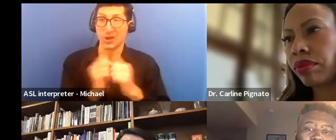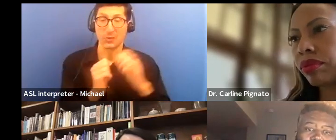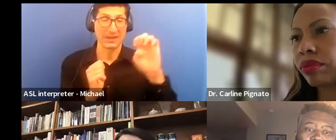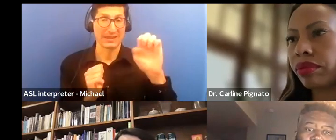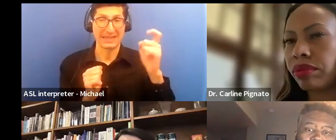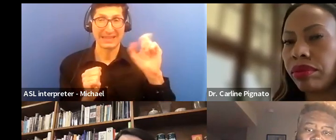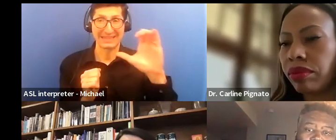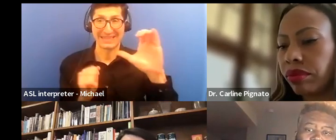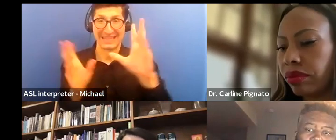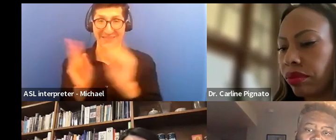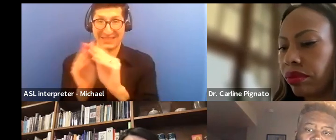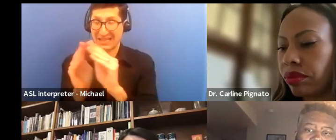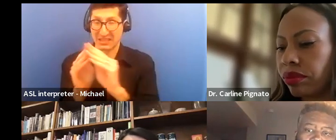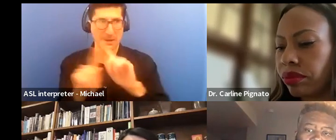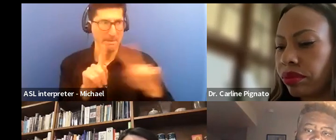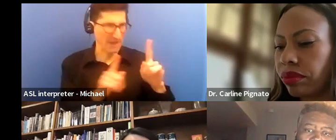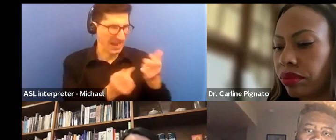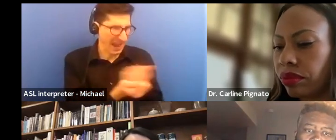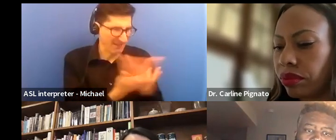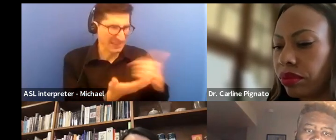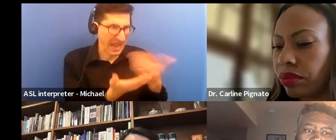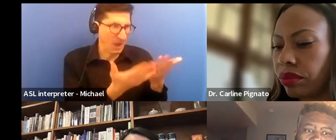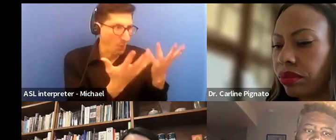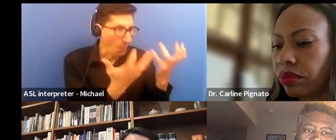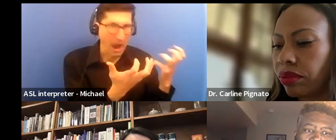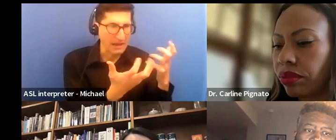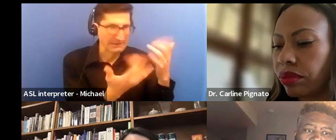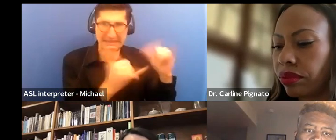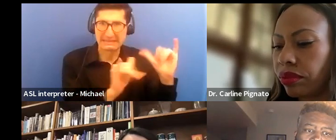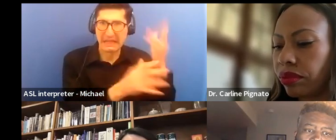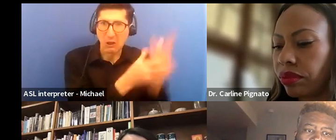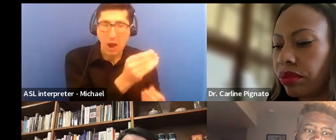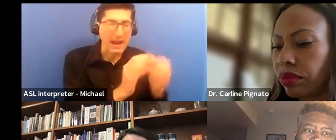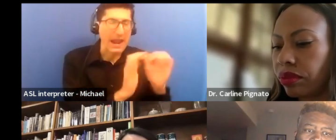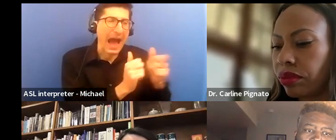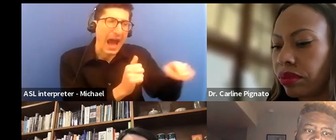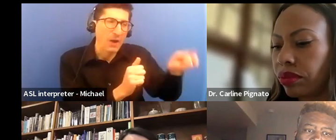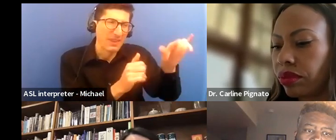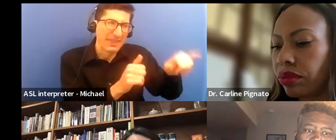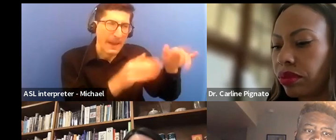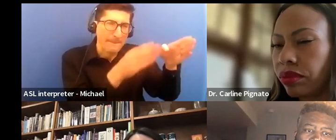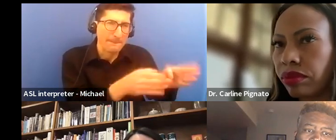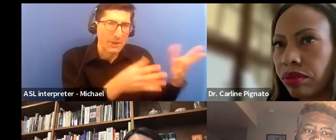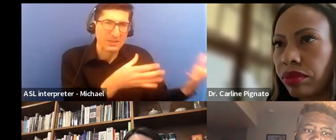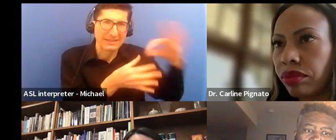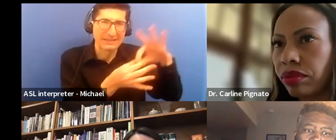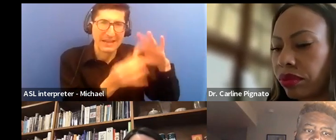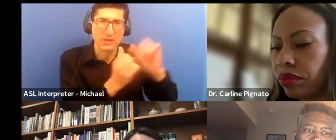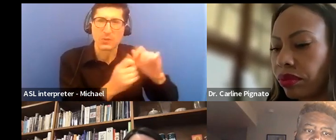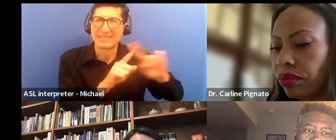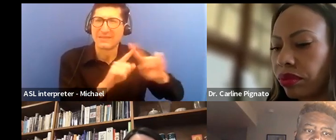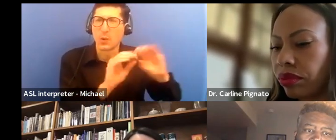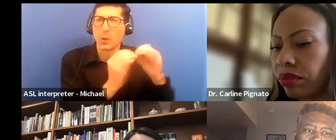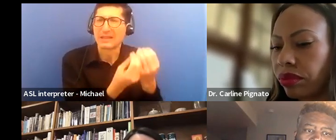asked for previously is still not there, which is how they engage with organizations such as mine, CPACs in their previous